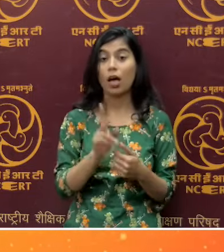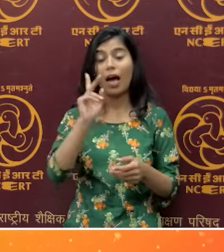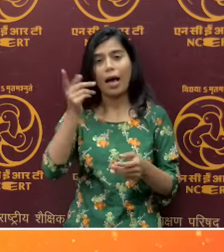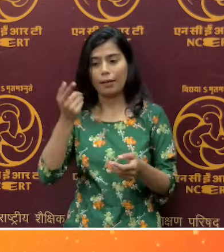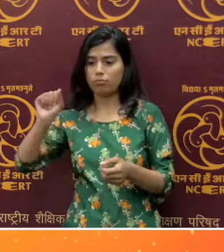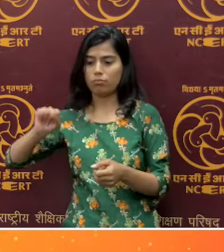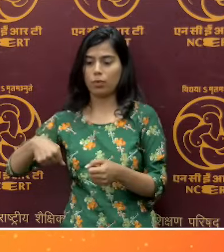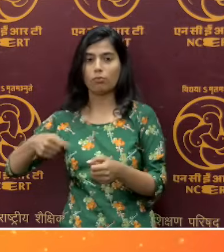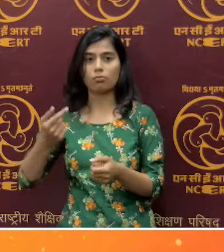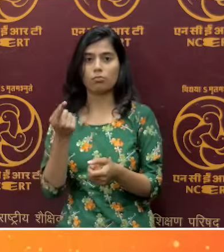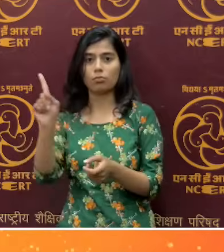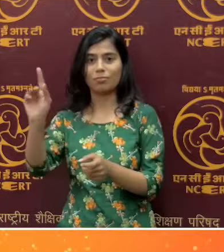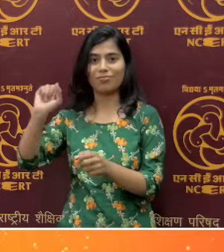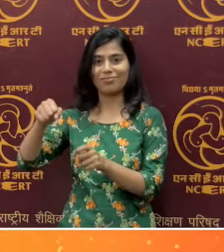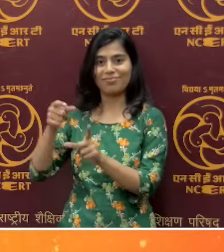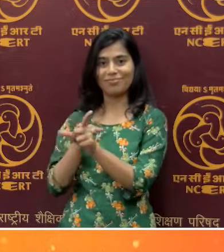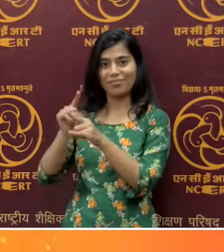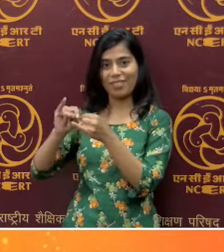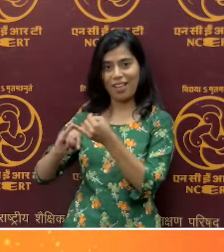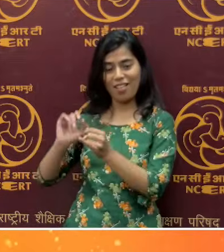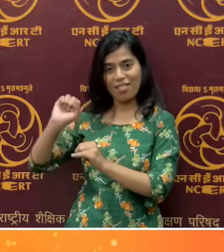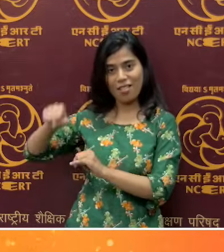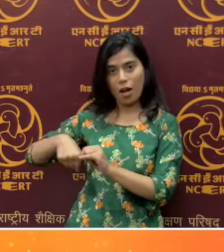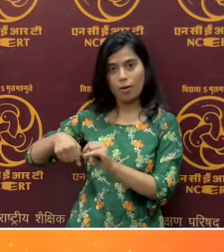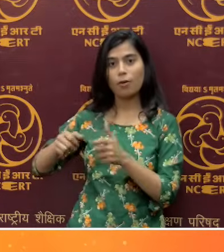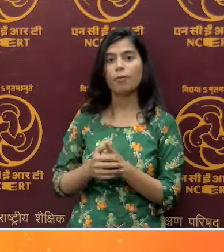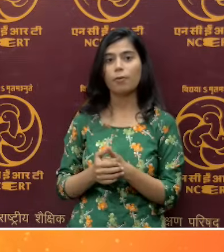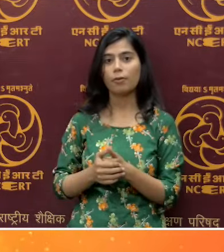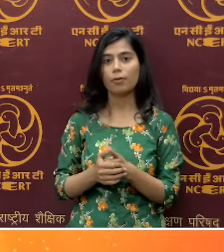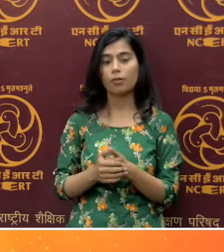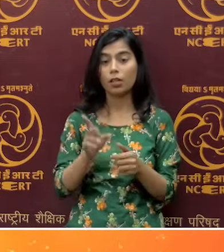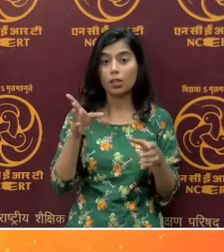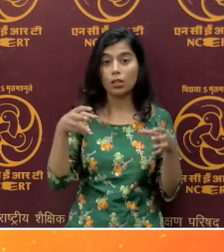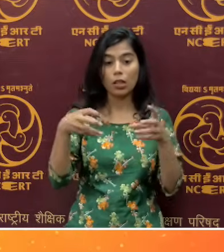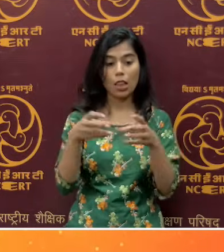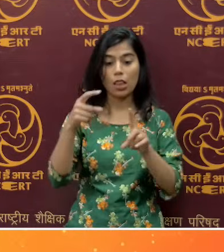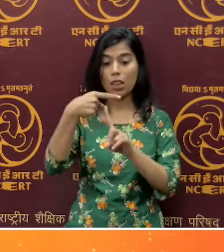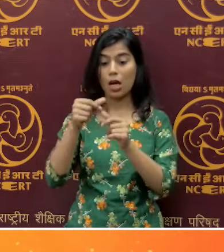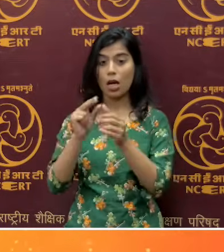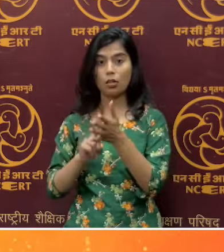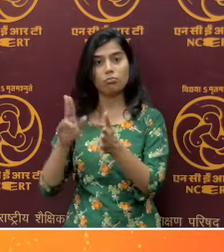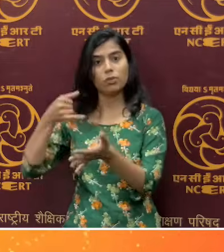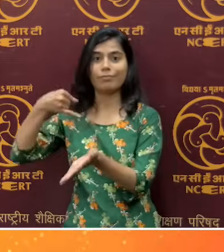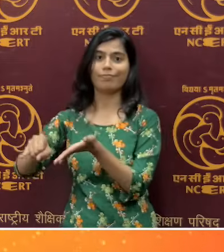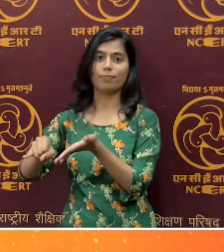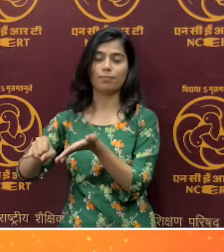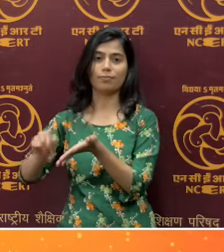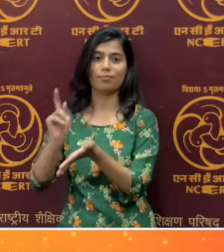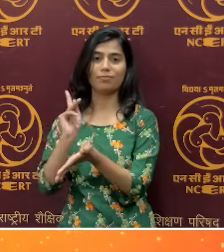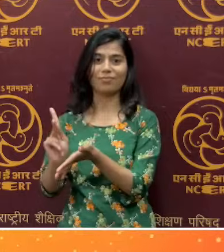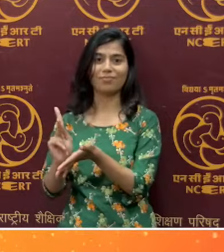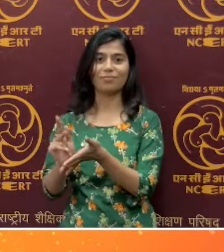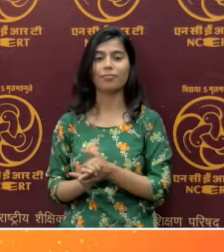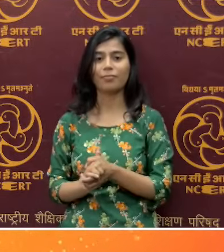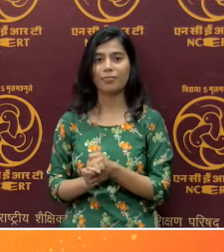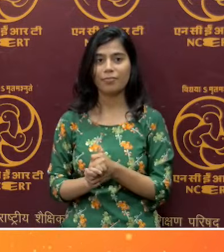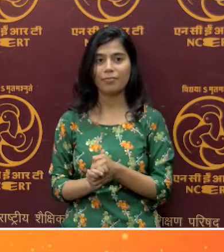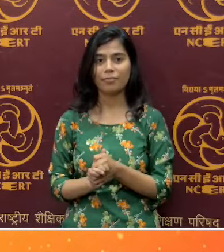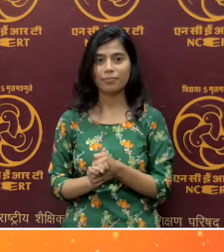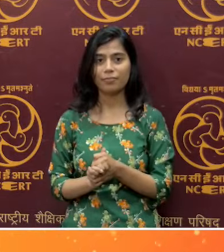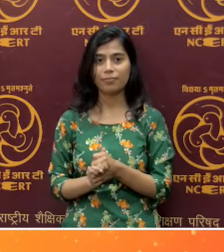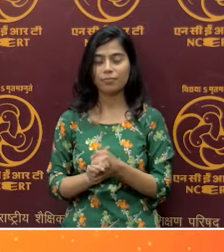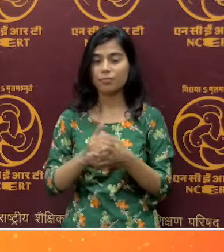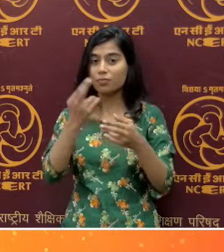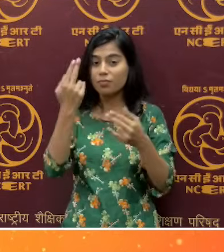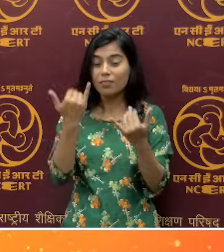yes. So once I click on the yes, the current student name Karan is being removed now. So I will start with the screening now. So once